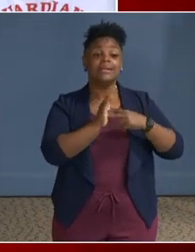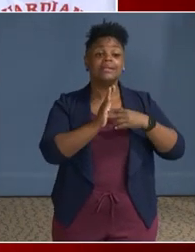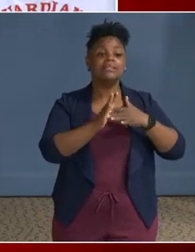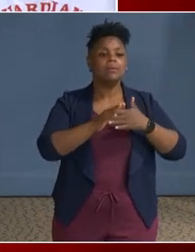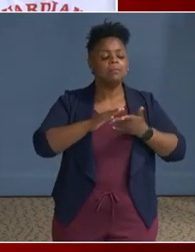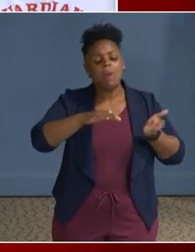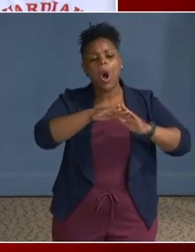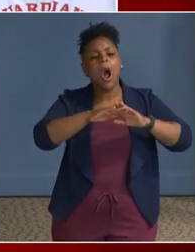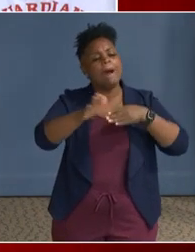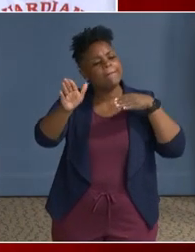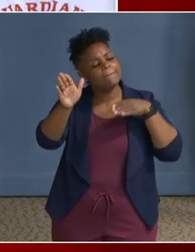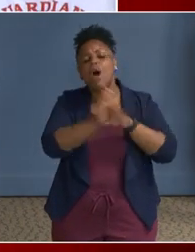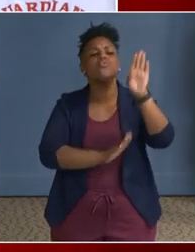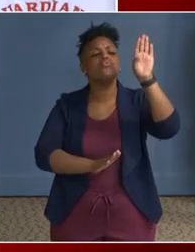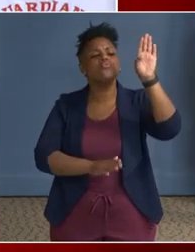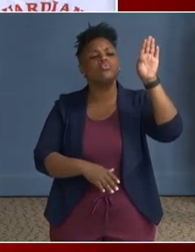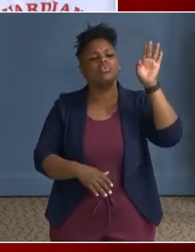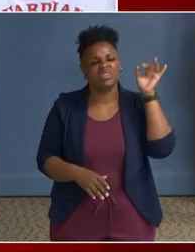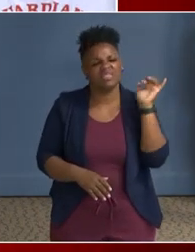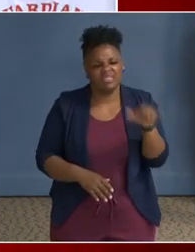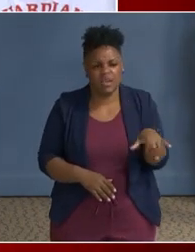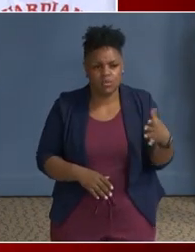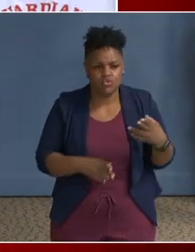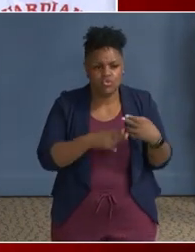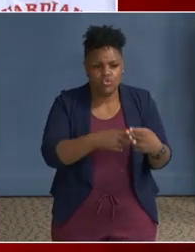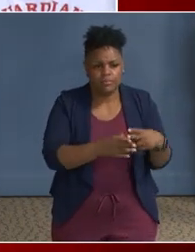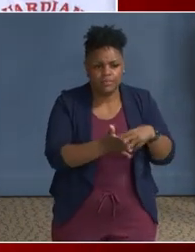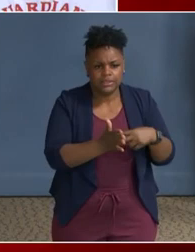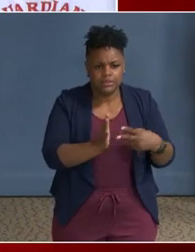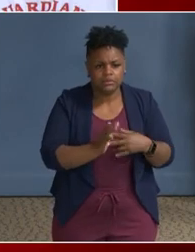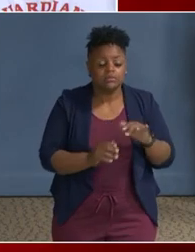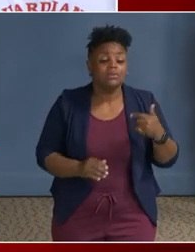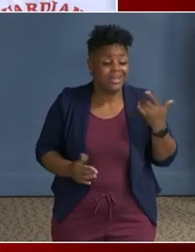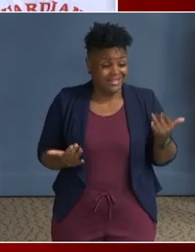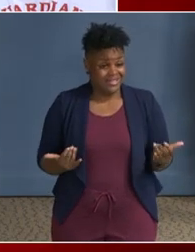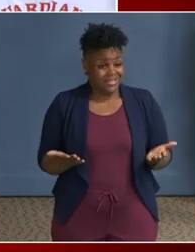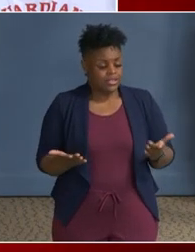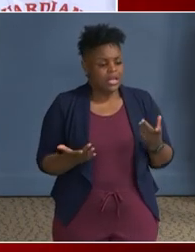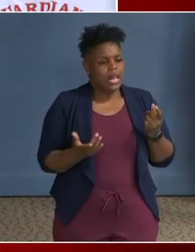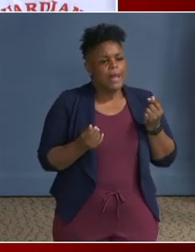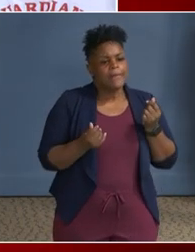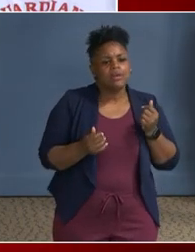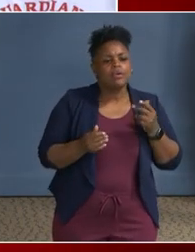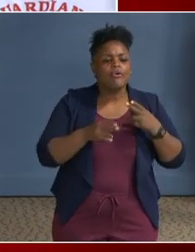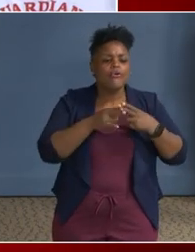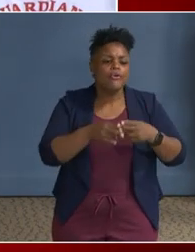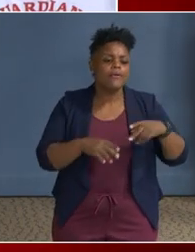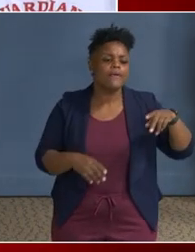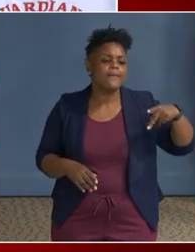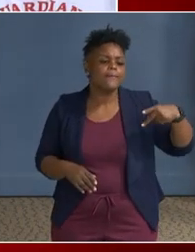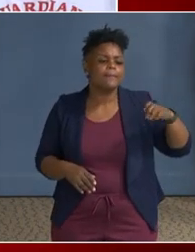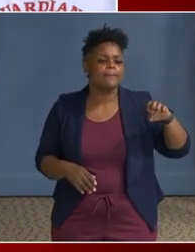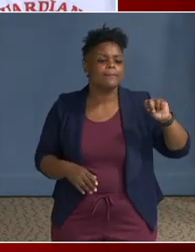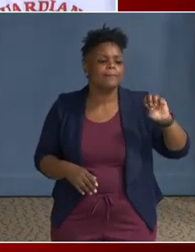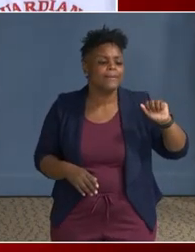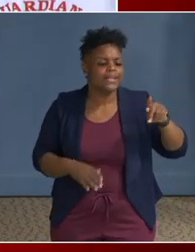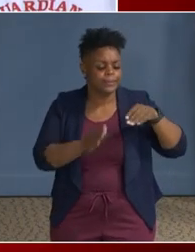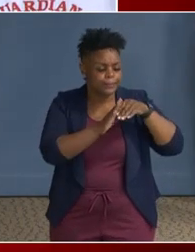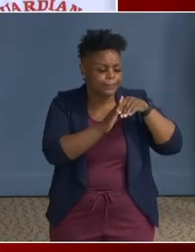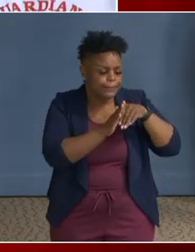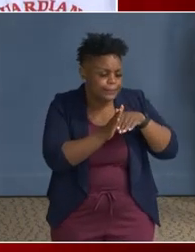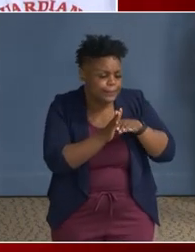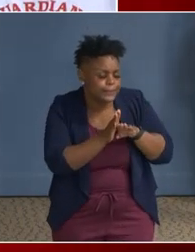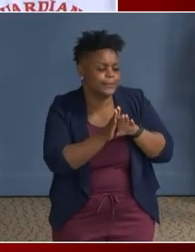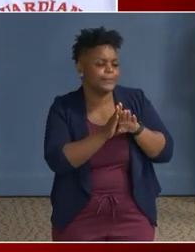roof. You know how we measure a change in a peak. So I don't want to give the impression to your